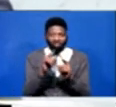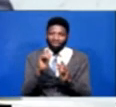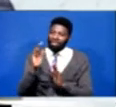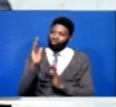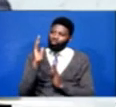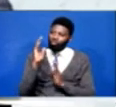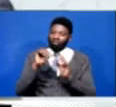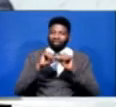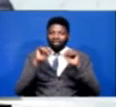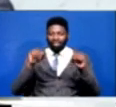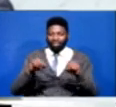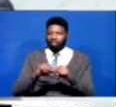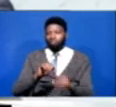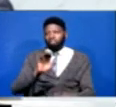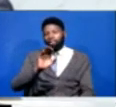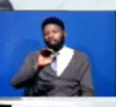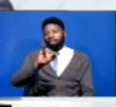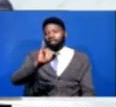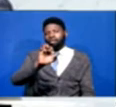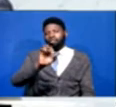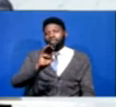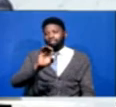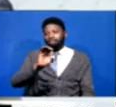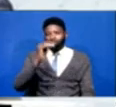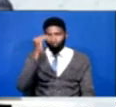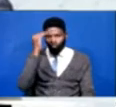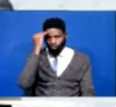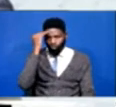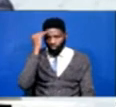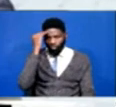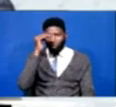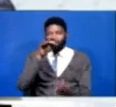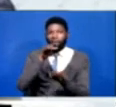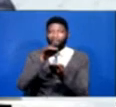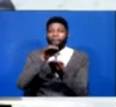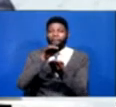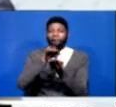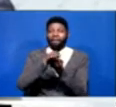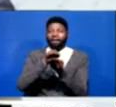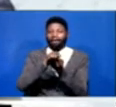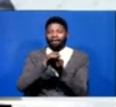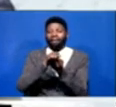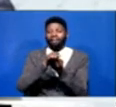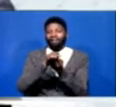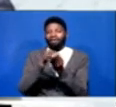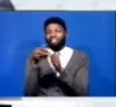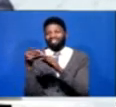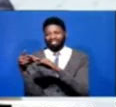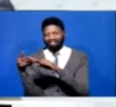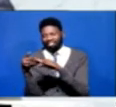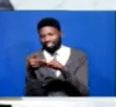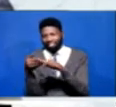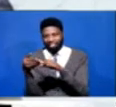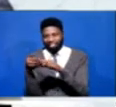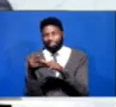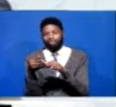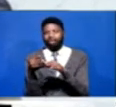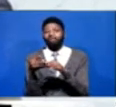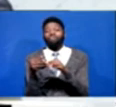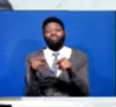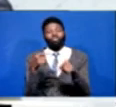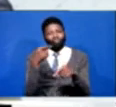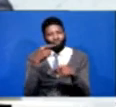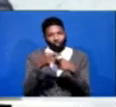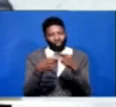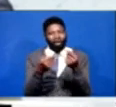IBC, you know that the banking fraud in Kenya has been going up, penetration of the banking system fraud has been going up. Mm-hmm. So if